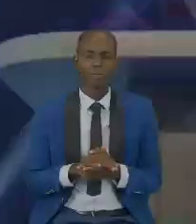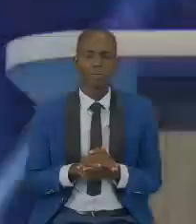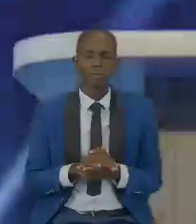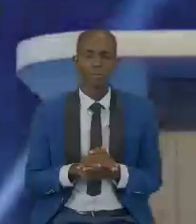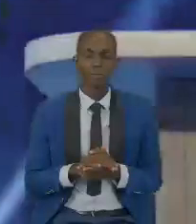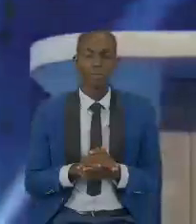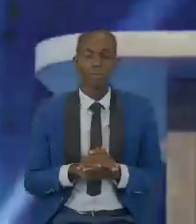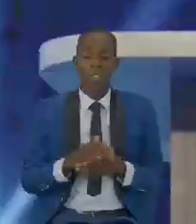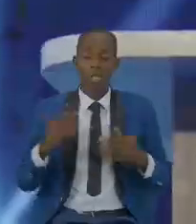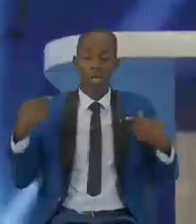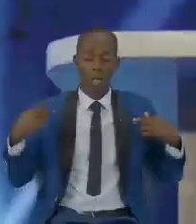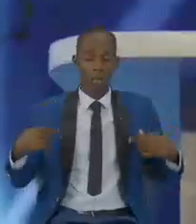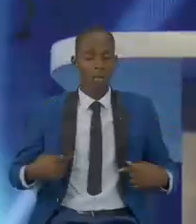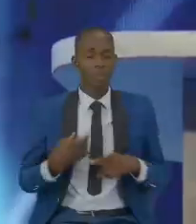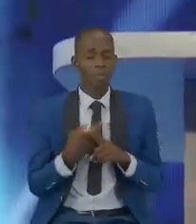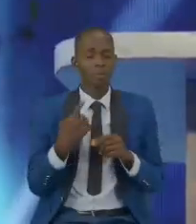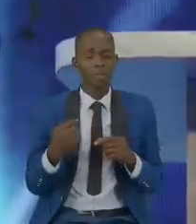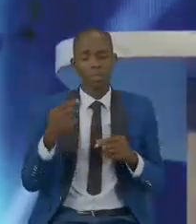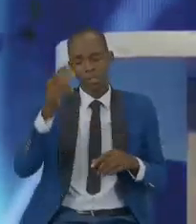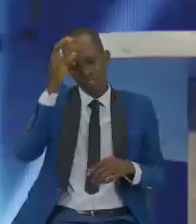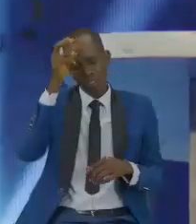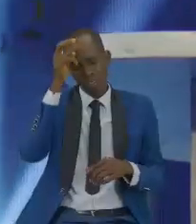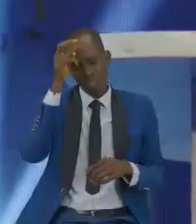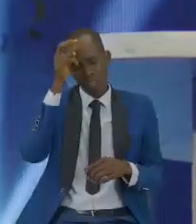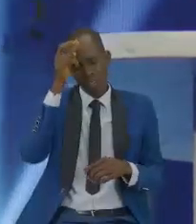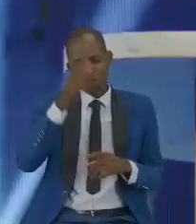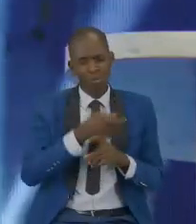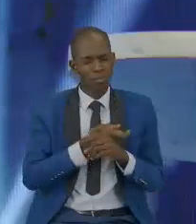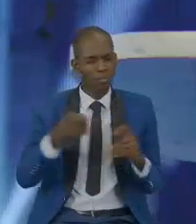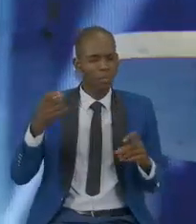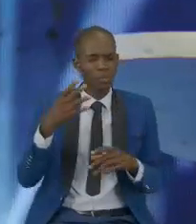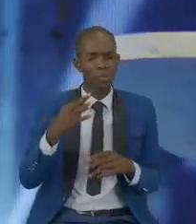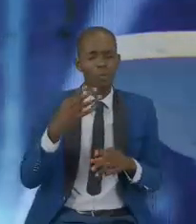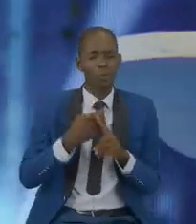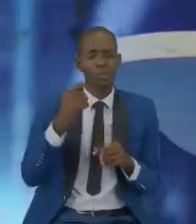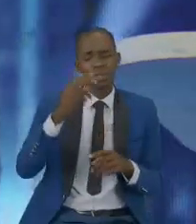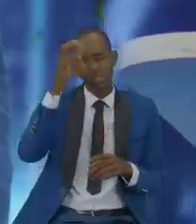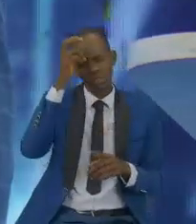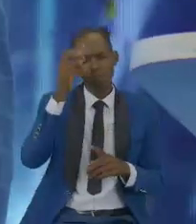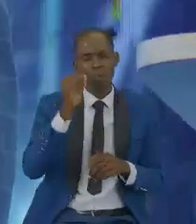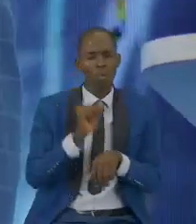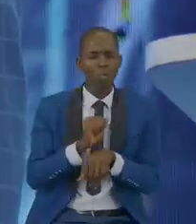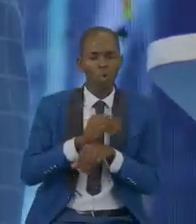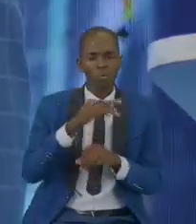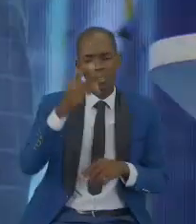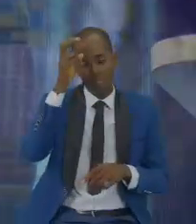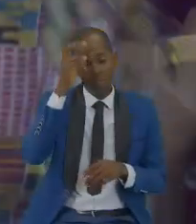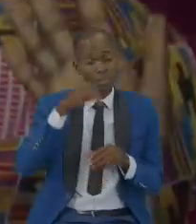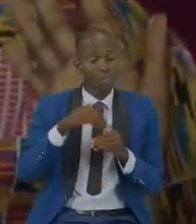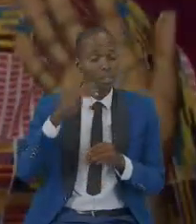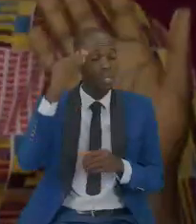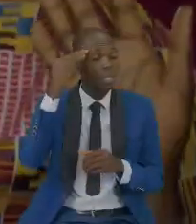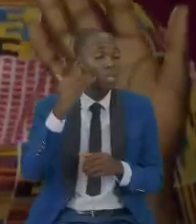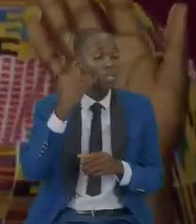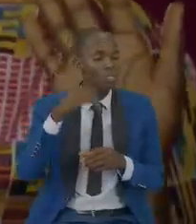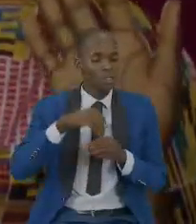Affliction of the devil, torment of the devil, works of the devil in the head, in the